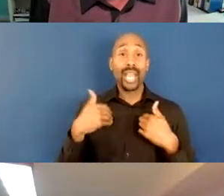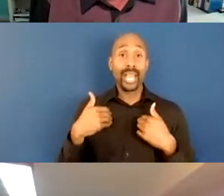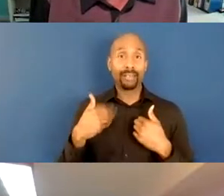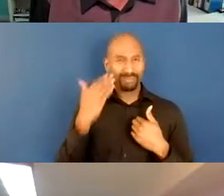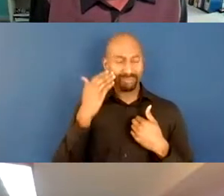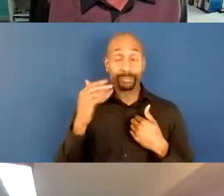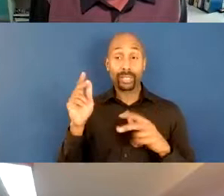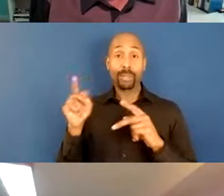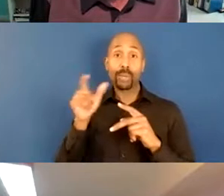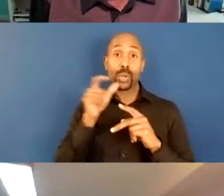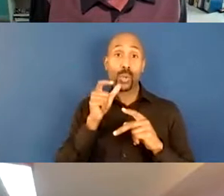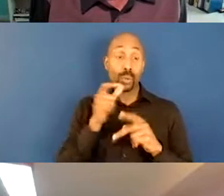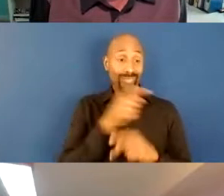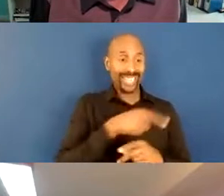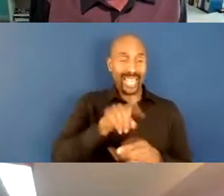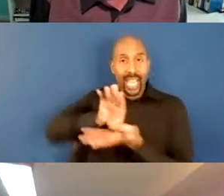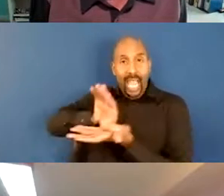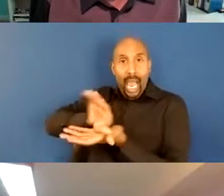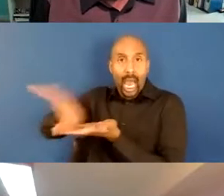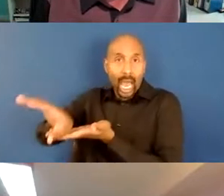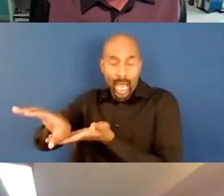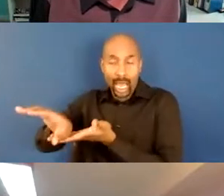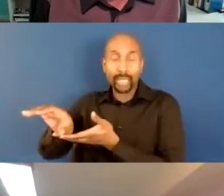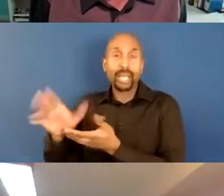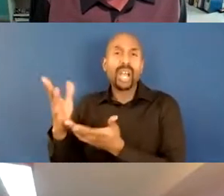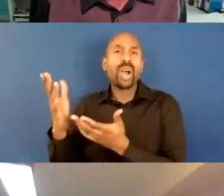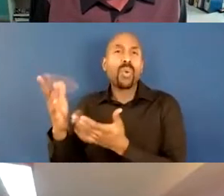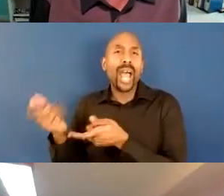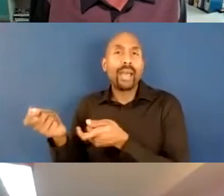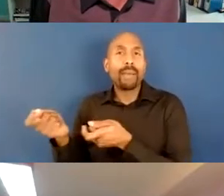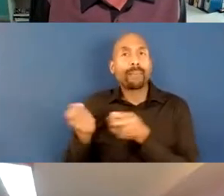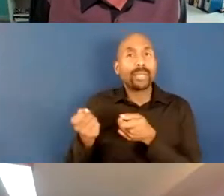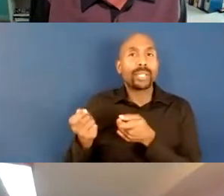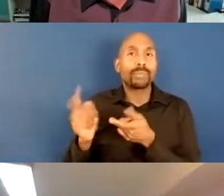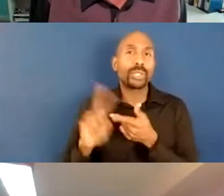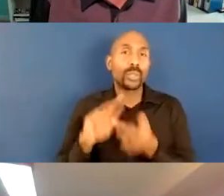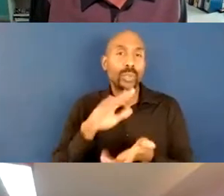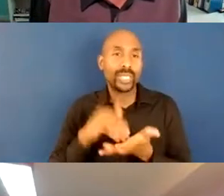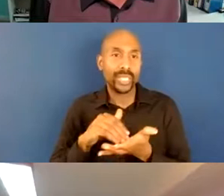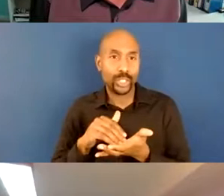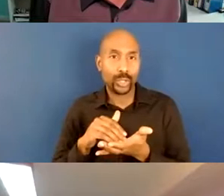when in fact I want to get them away from this center which has haunted their lives for so long?